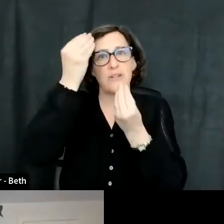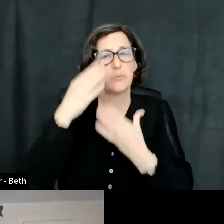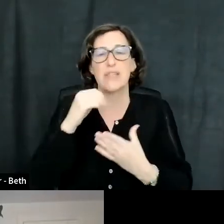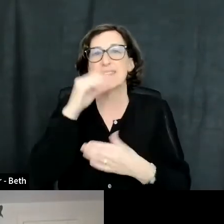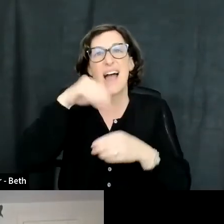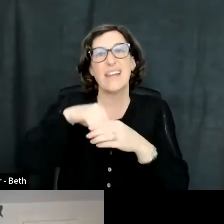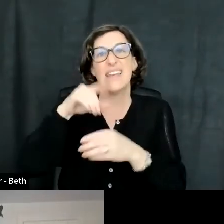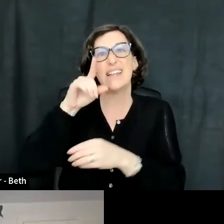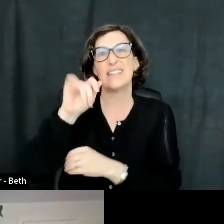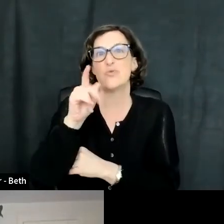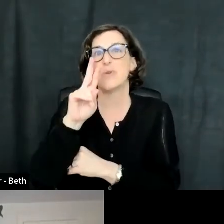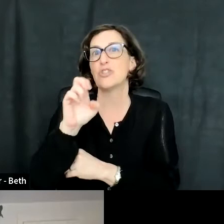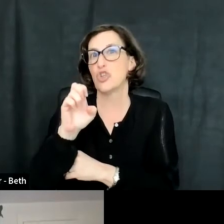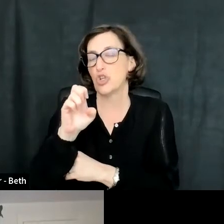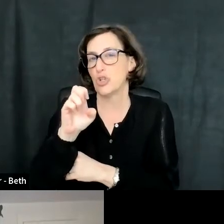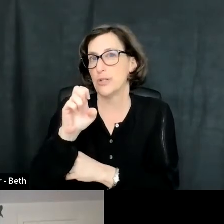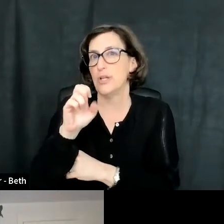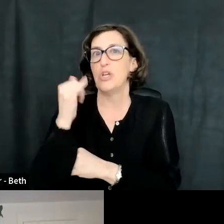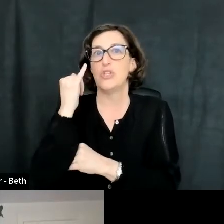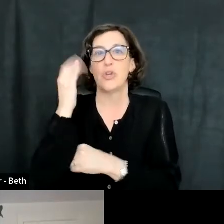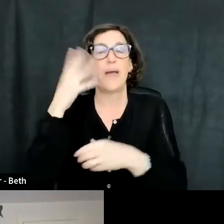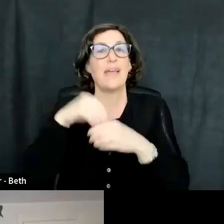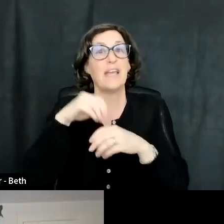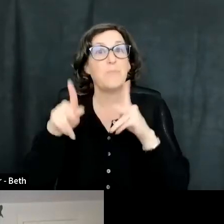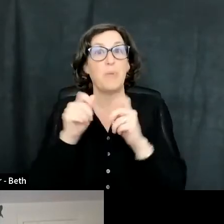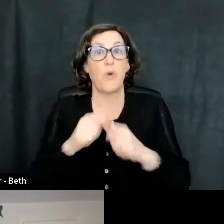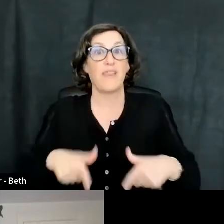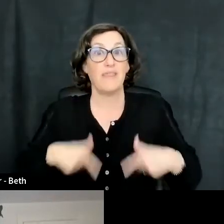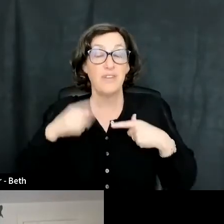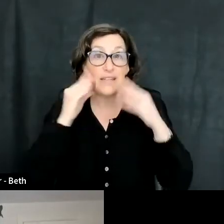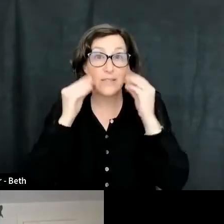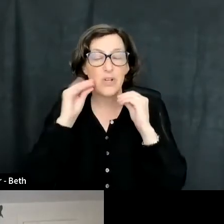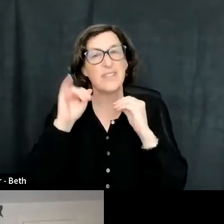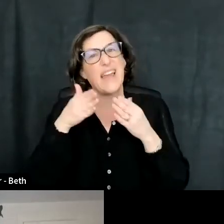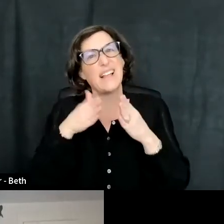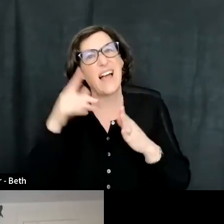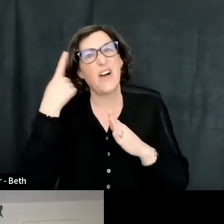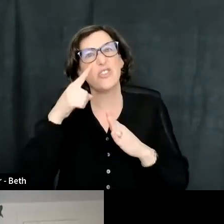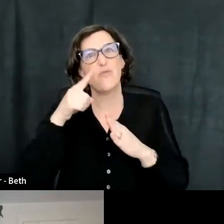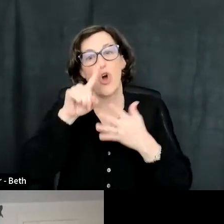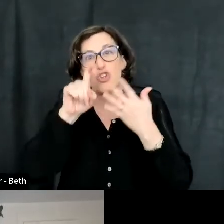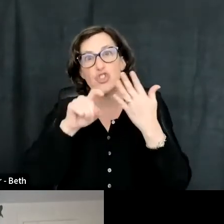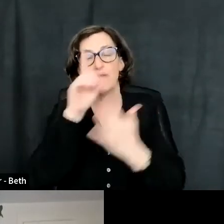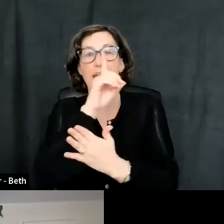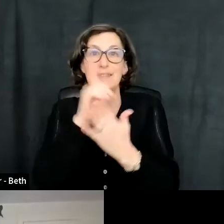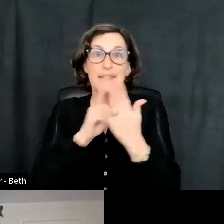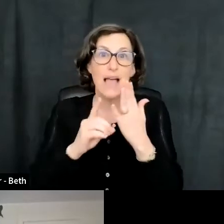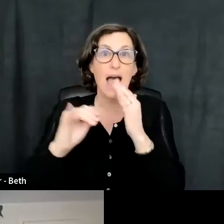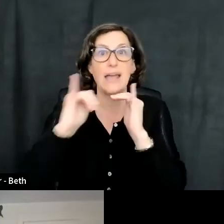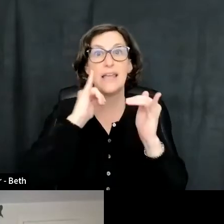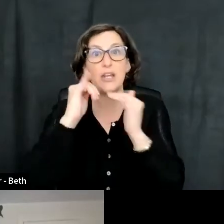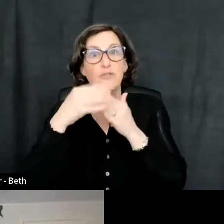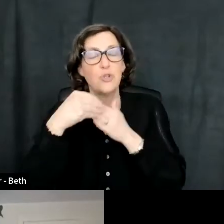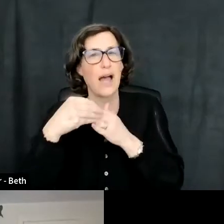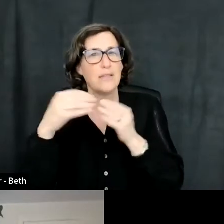literature. So by engaging people with living experience, it allows, for instance, for survey design, interview guides to more fully